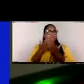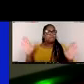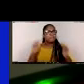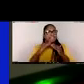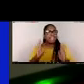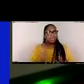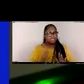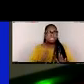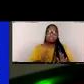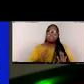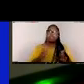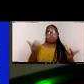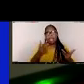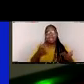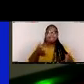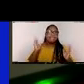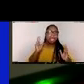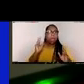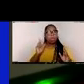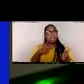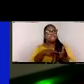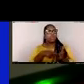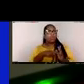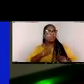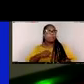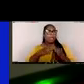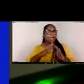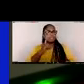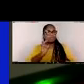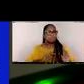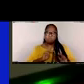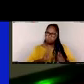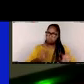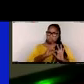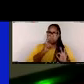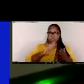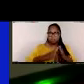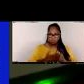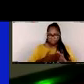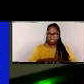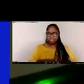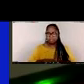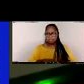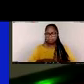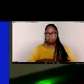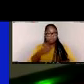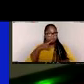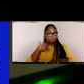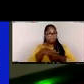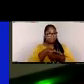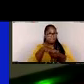people affordable housing. And I think that's very, very important for the community. As for the neighborhood in which the church